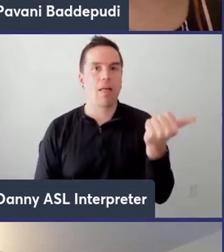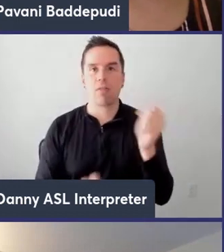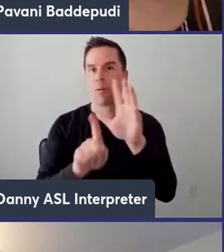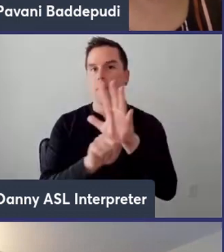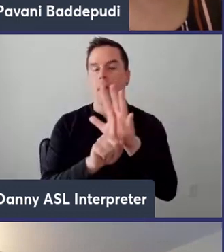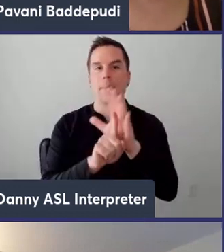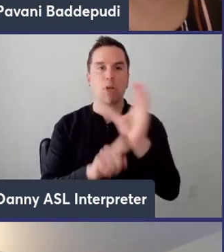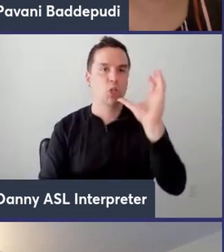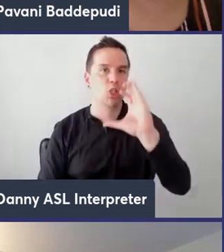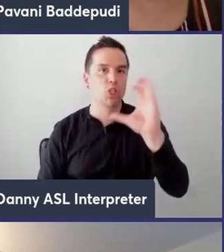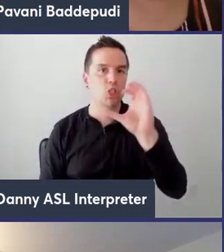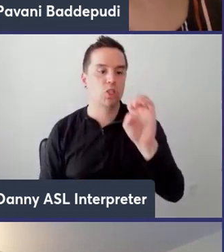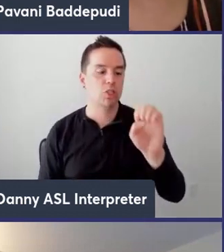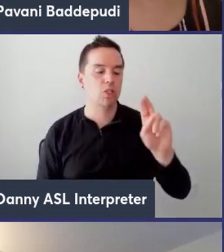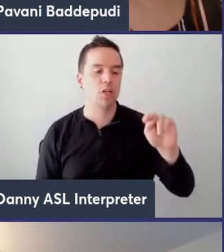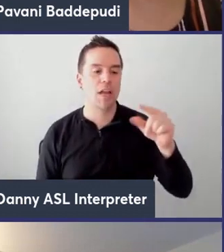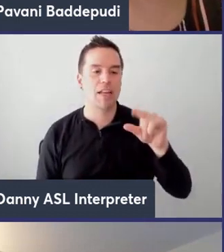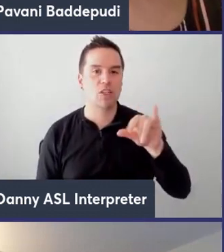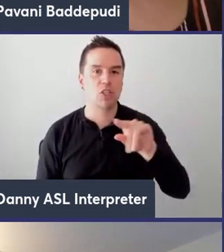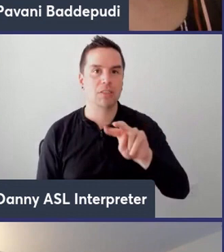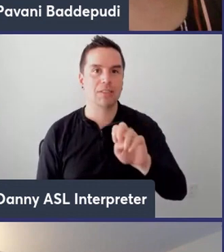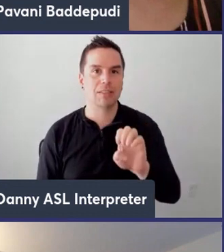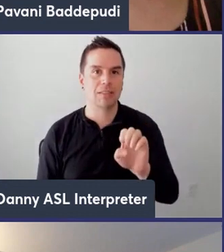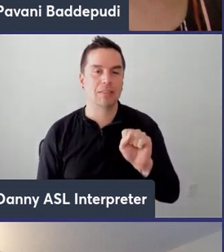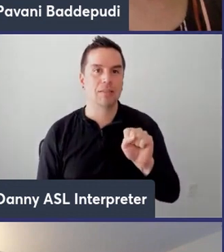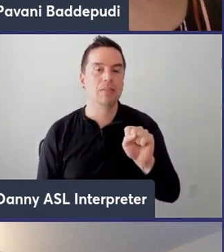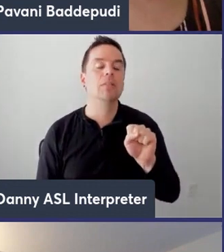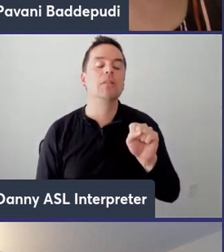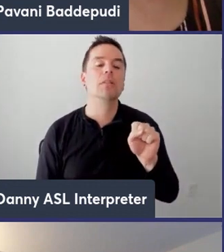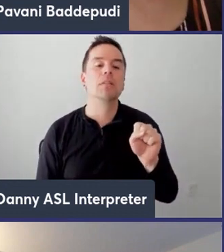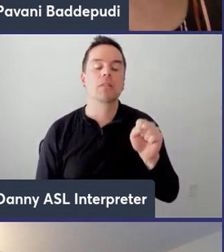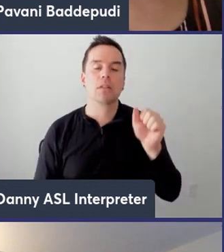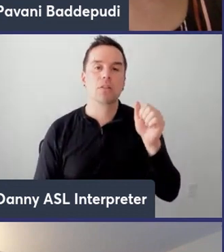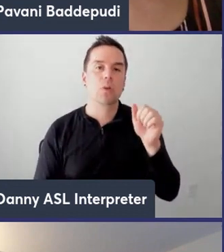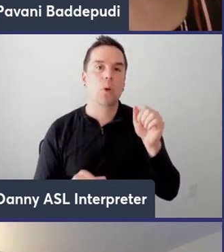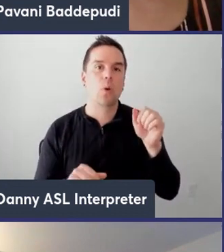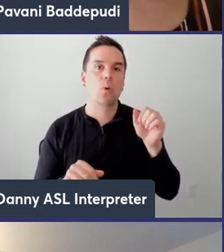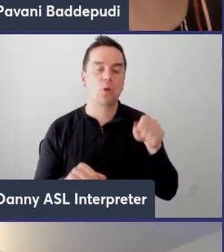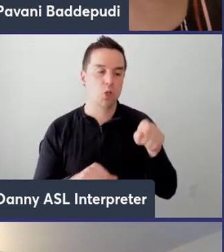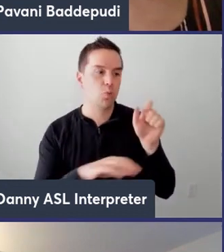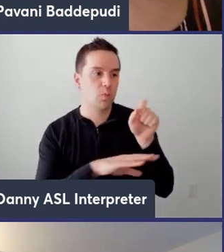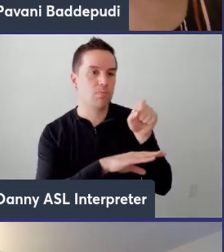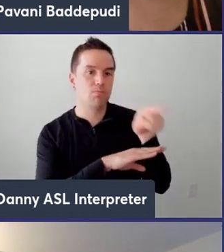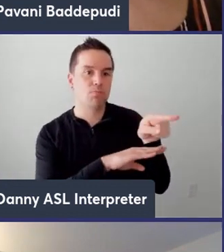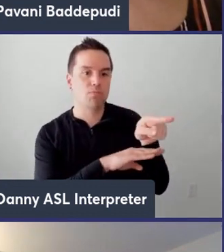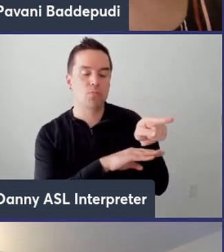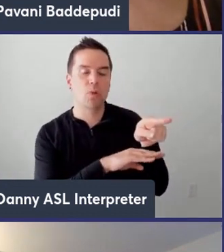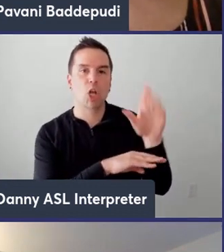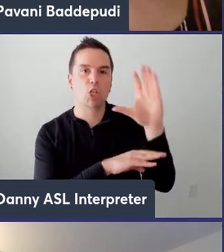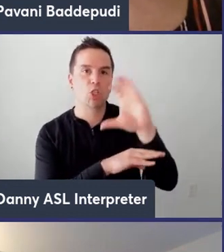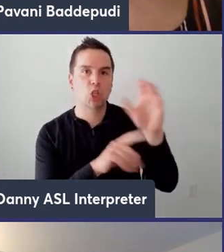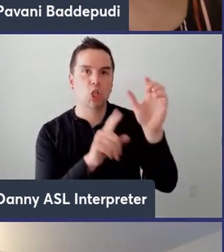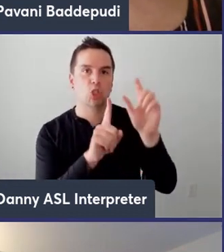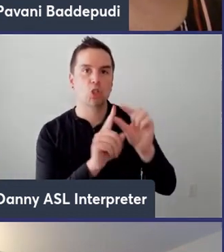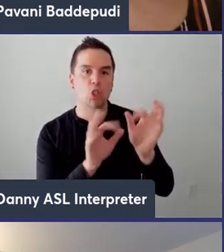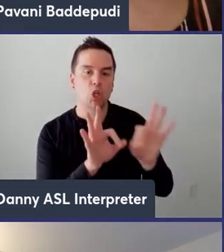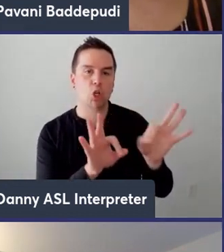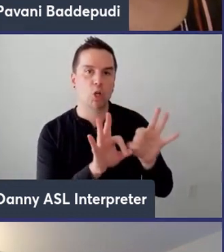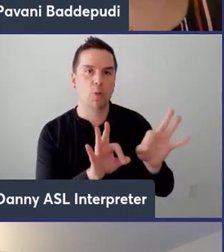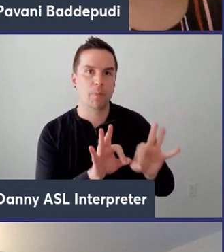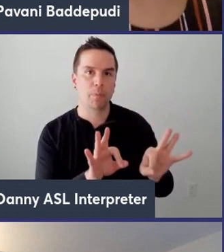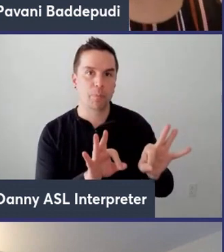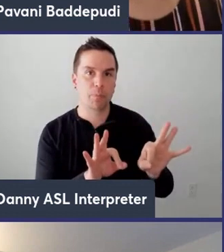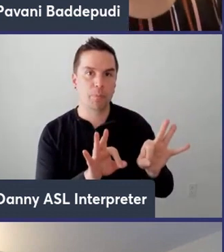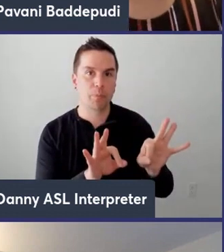that you're thinking of, right? Like it goes in, you send in a search term query, and there are other types of queries too.